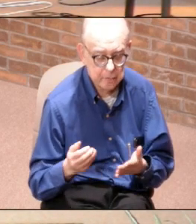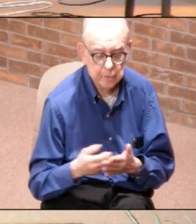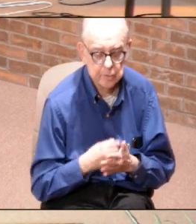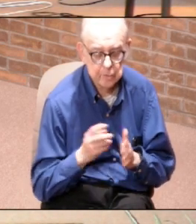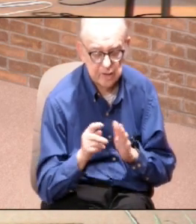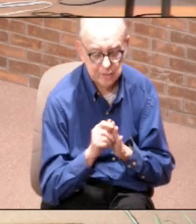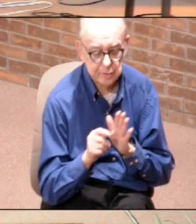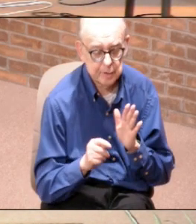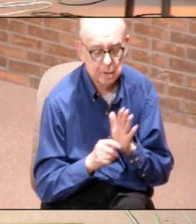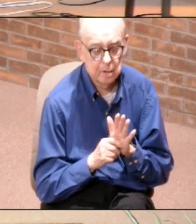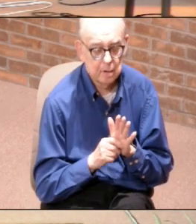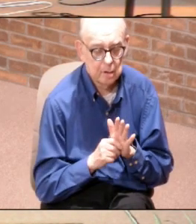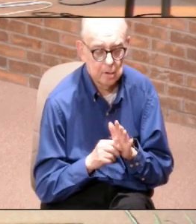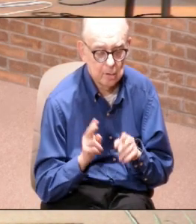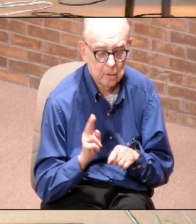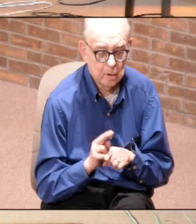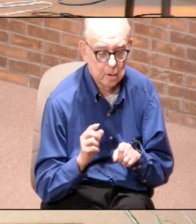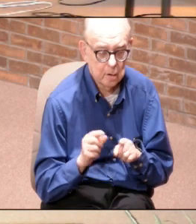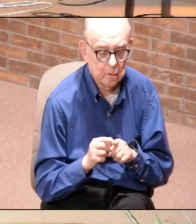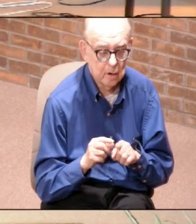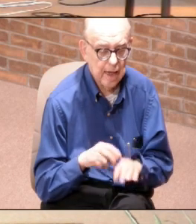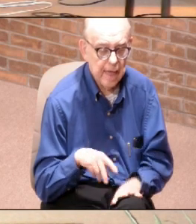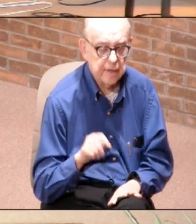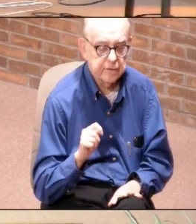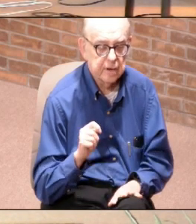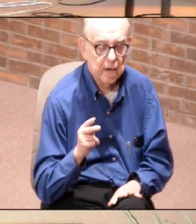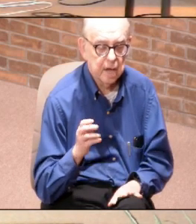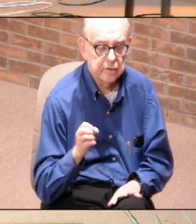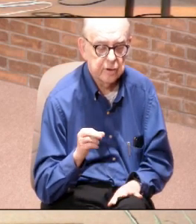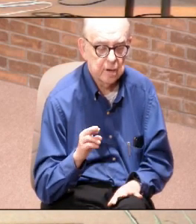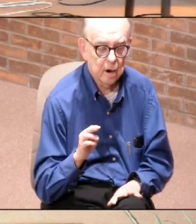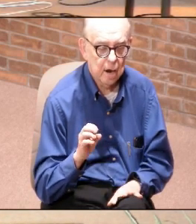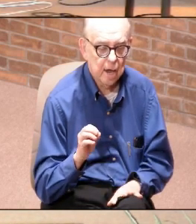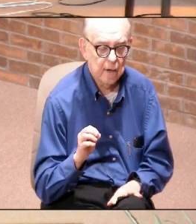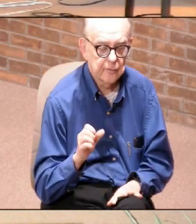Testament. He uses this word therefore.